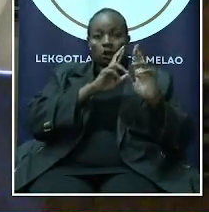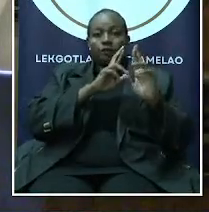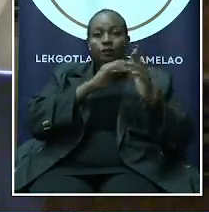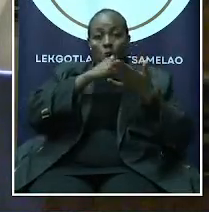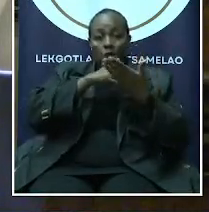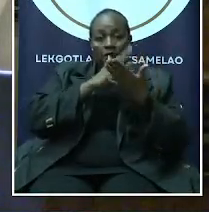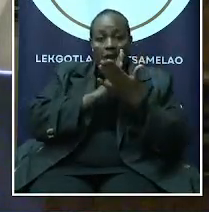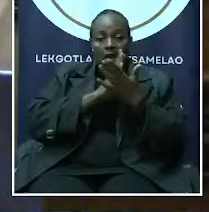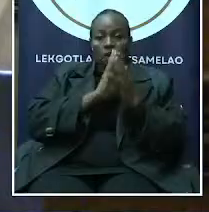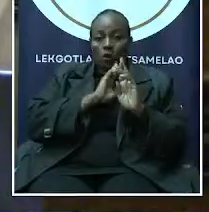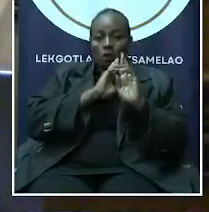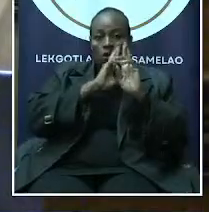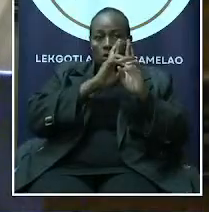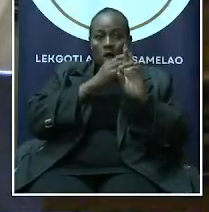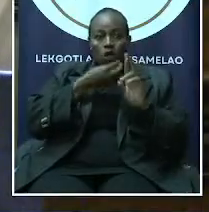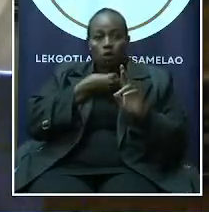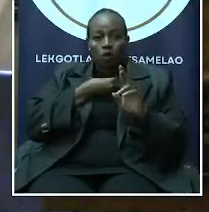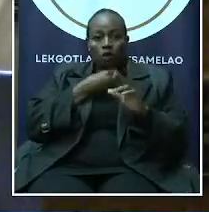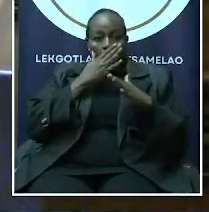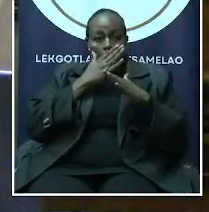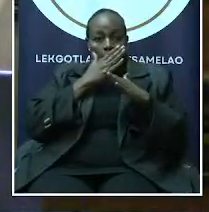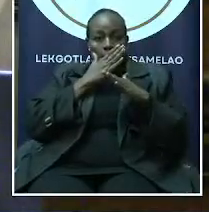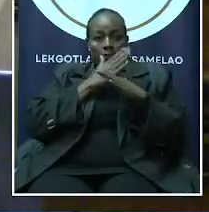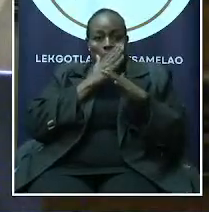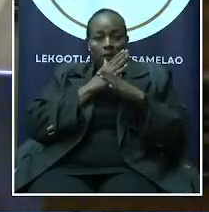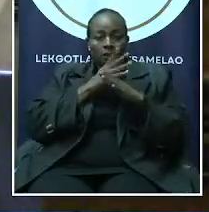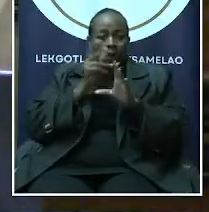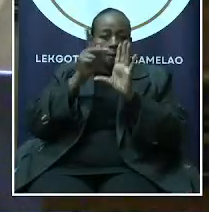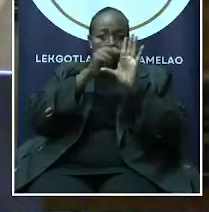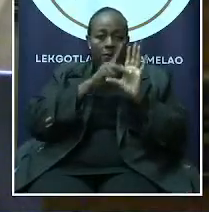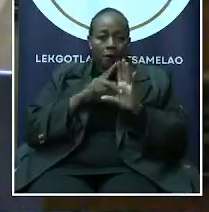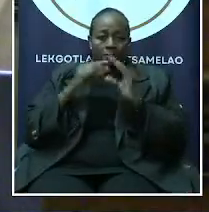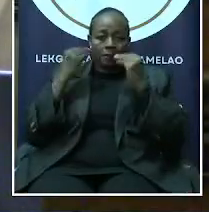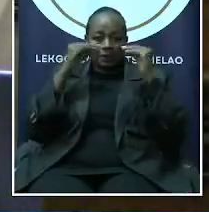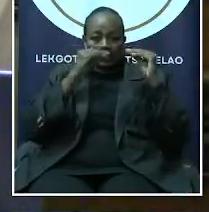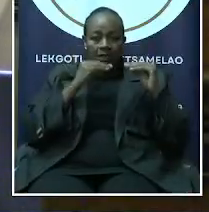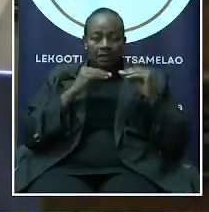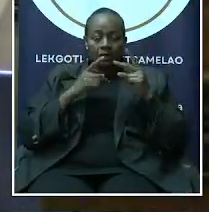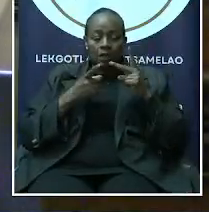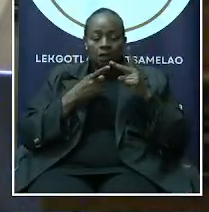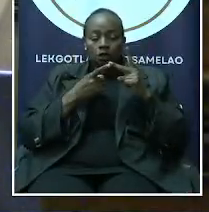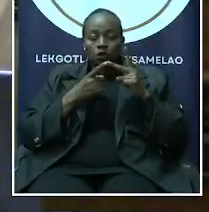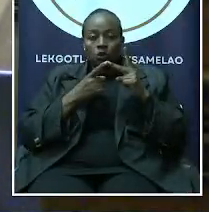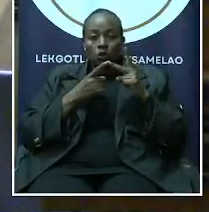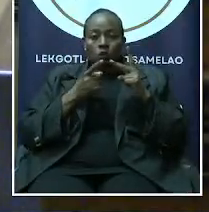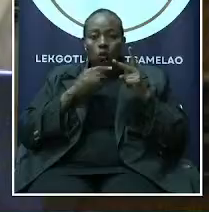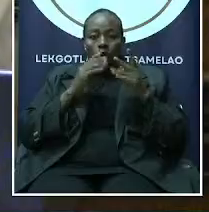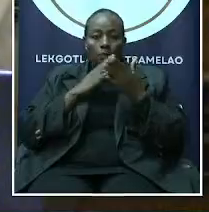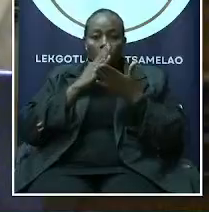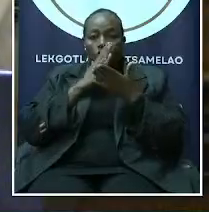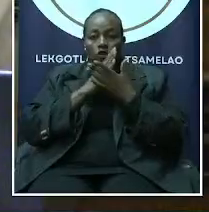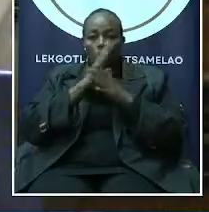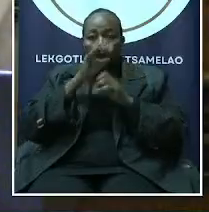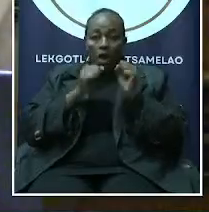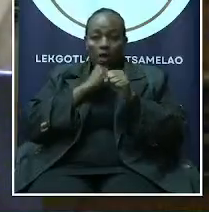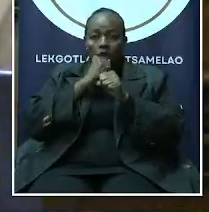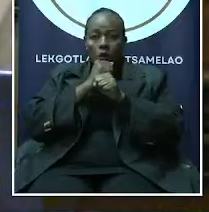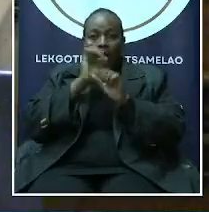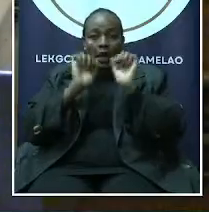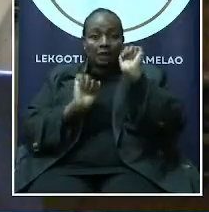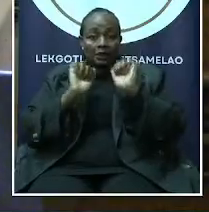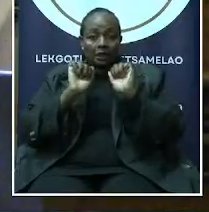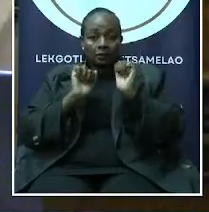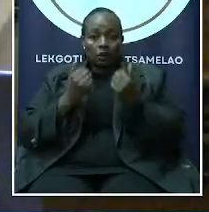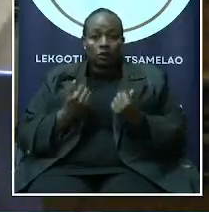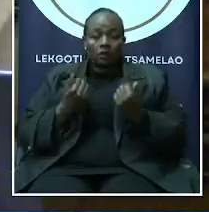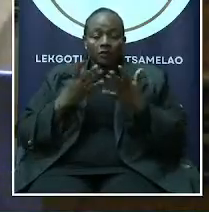unemployment, or rather youth employment numbers by participating businesses. Secondly, we will have annual impact assessments on service